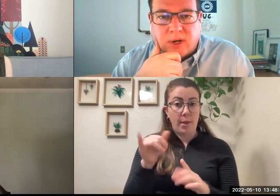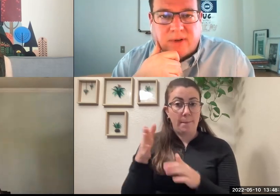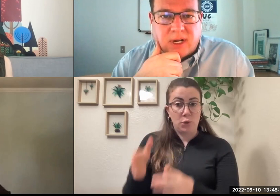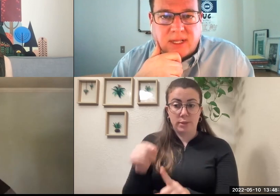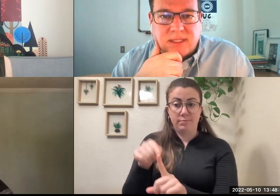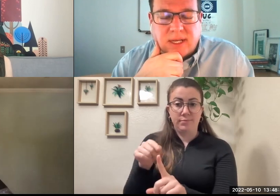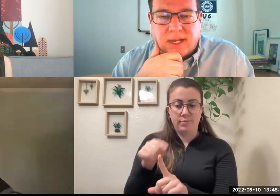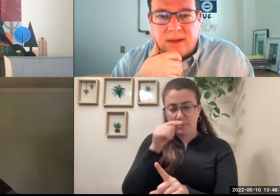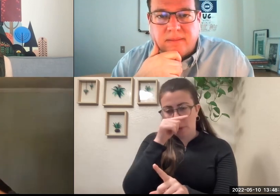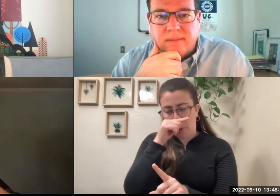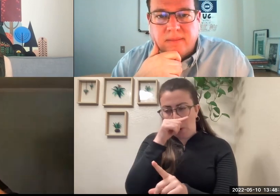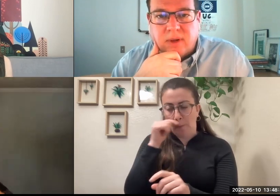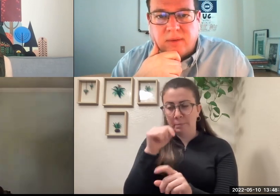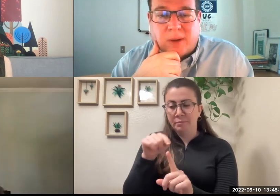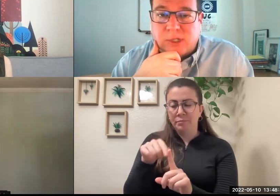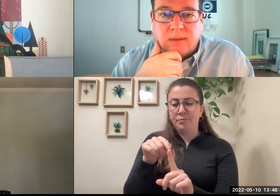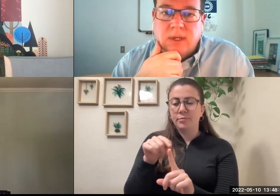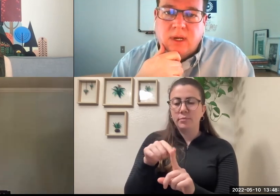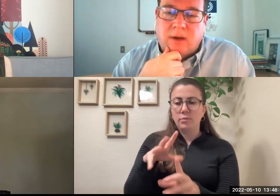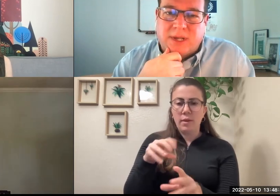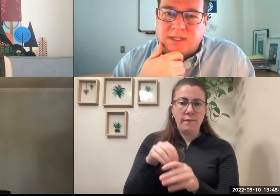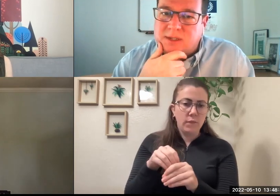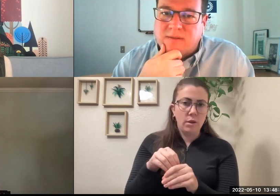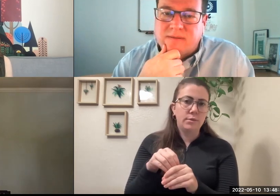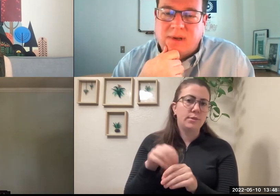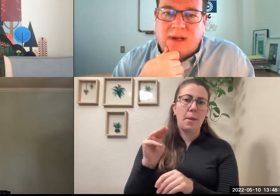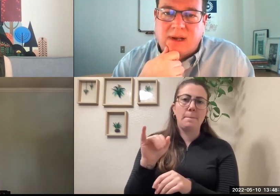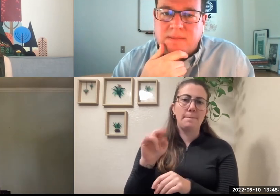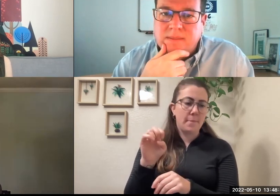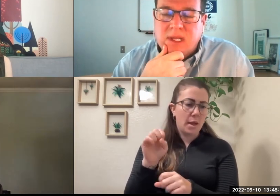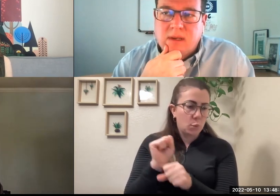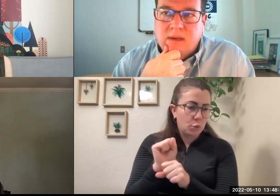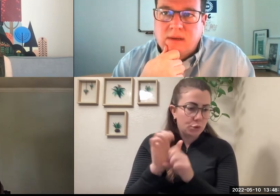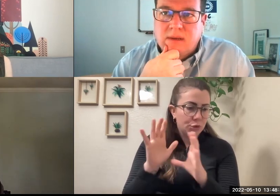who fought against corruption, basically sort of